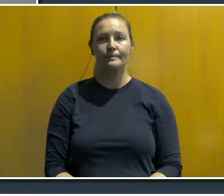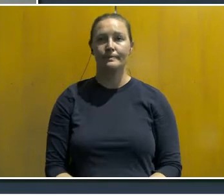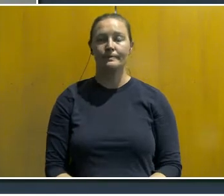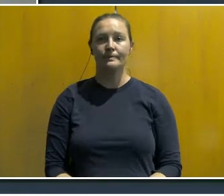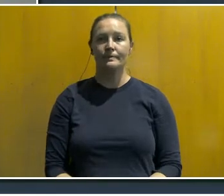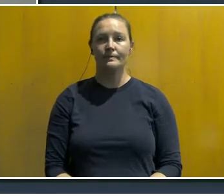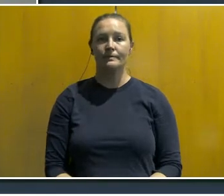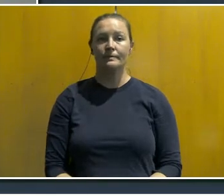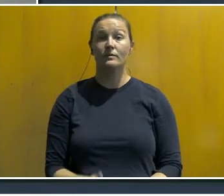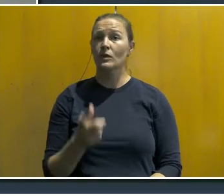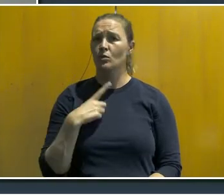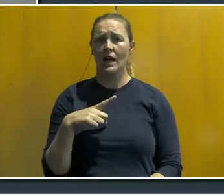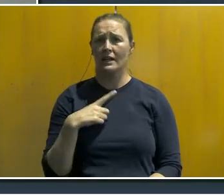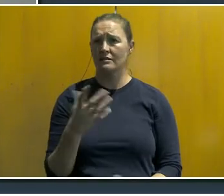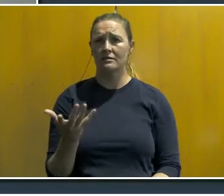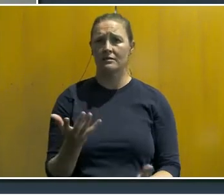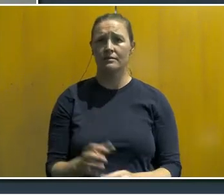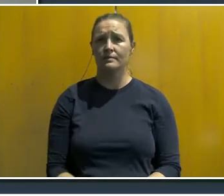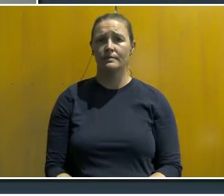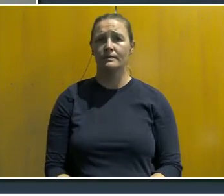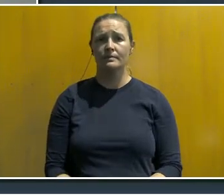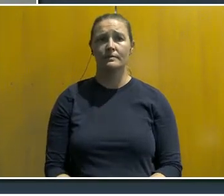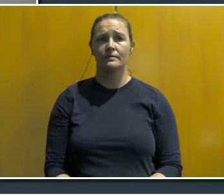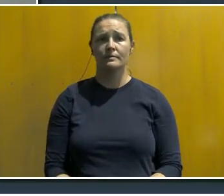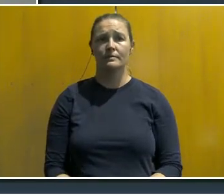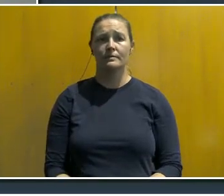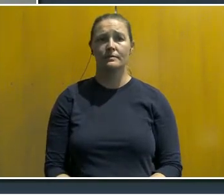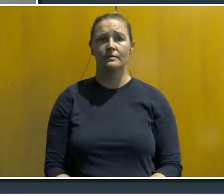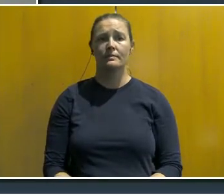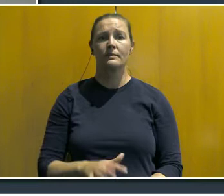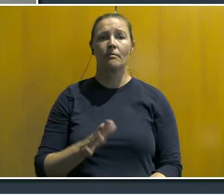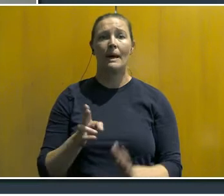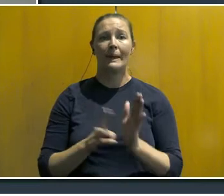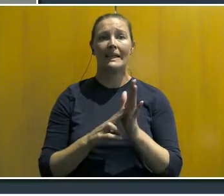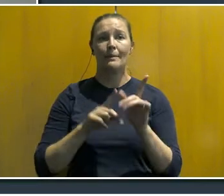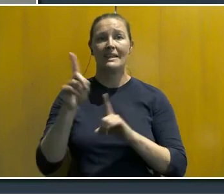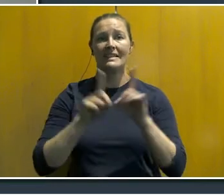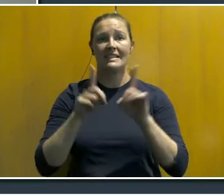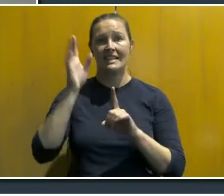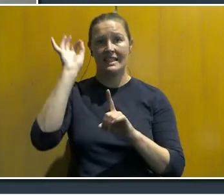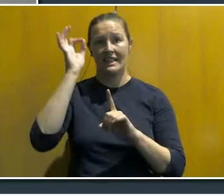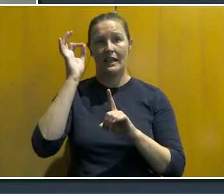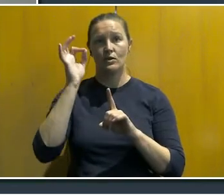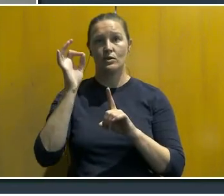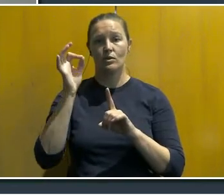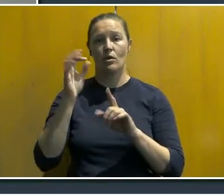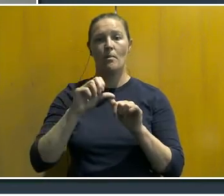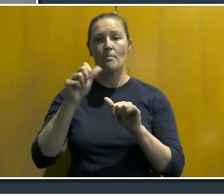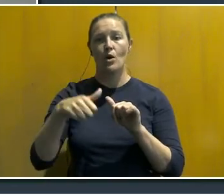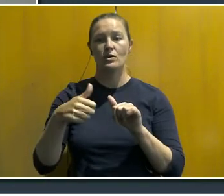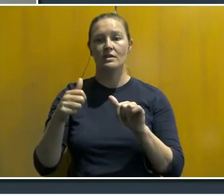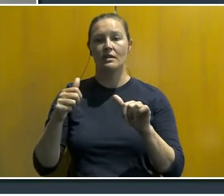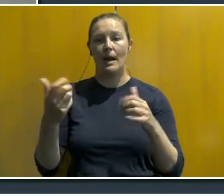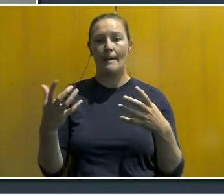taken this up. Why? Perhaps the legacy inherited by Napier City Council post-amalgamation continues to be